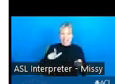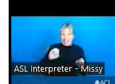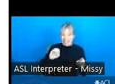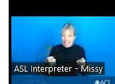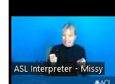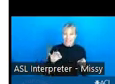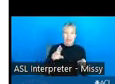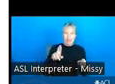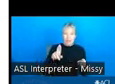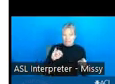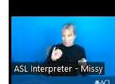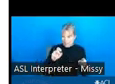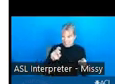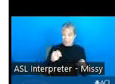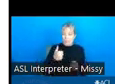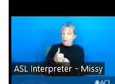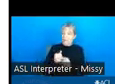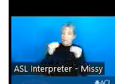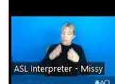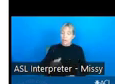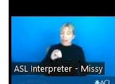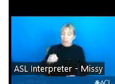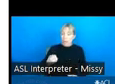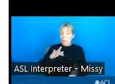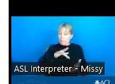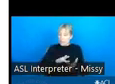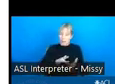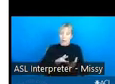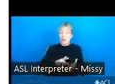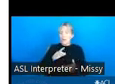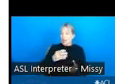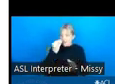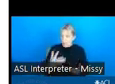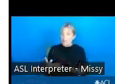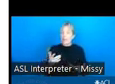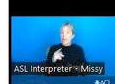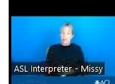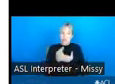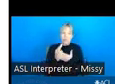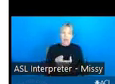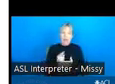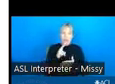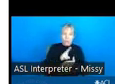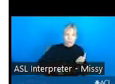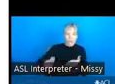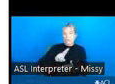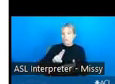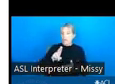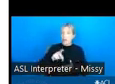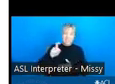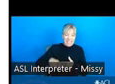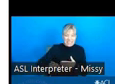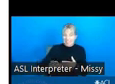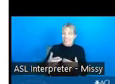Frieden. Lex is a professor of biomedical informatics and rehabilitation at the University of Texas